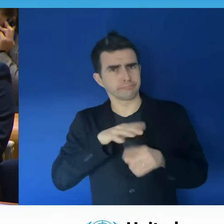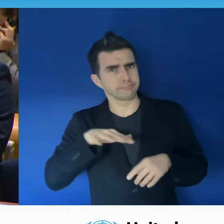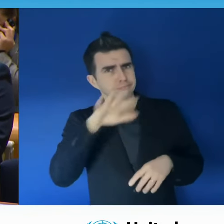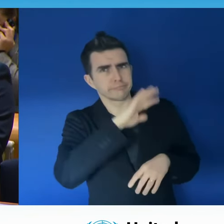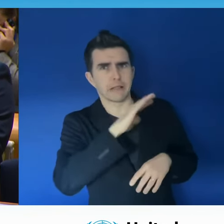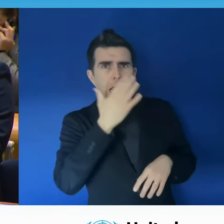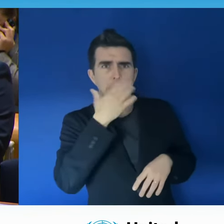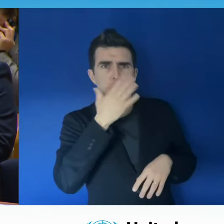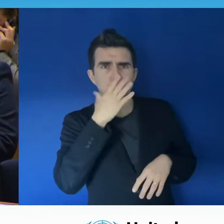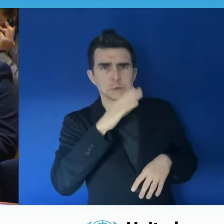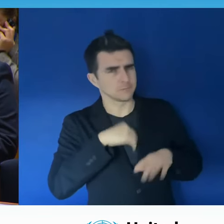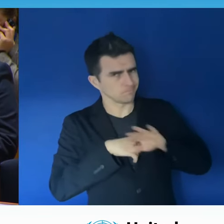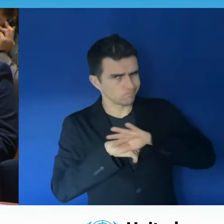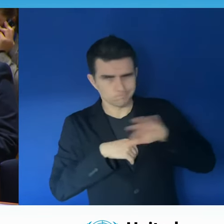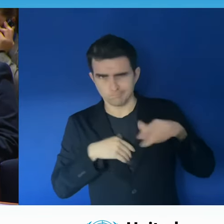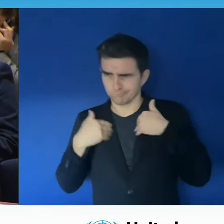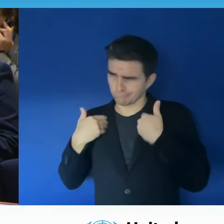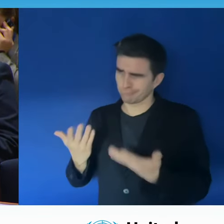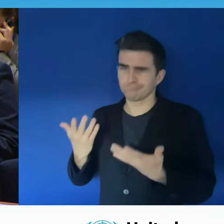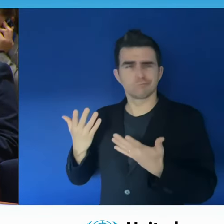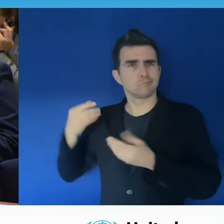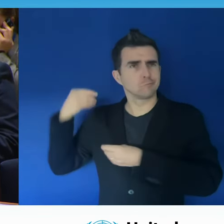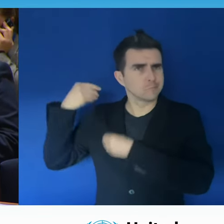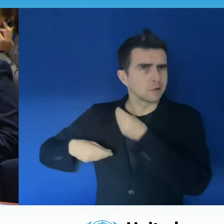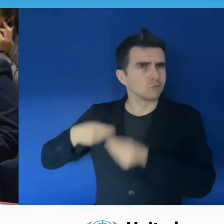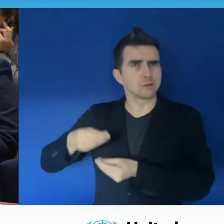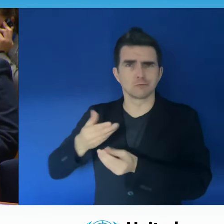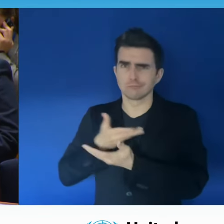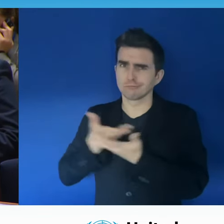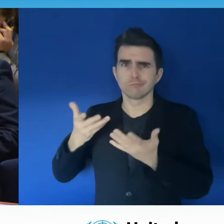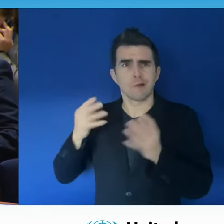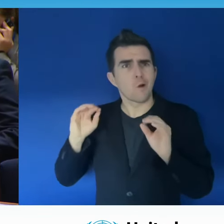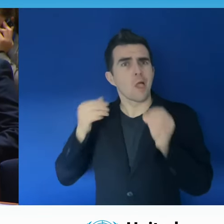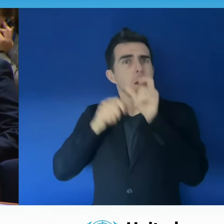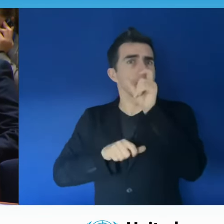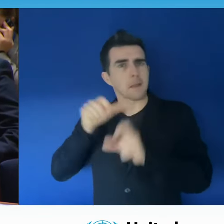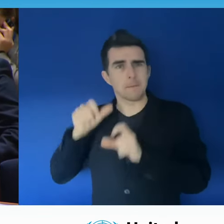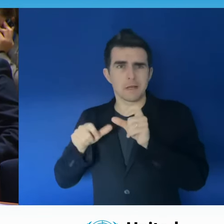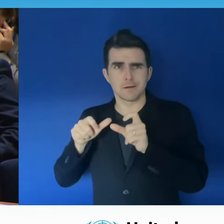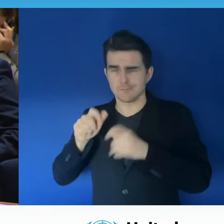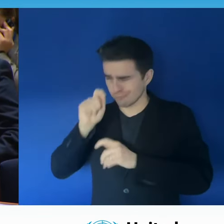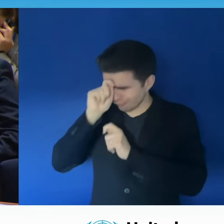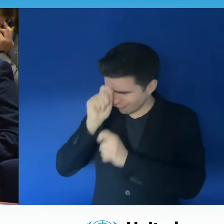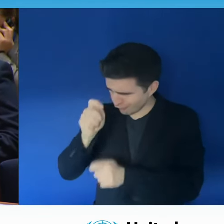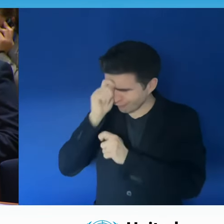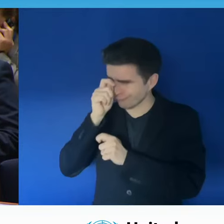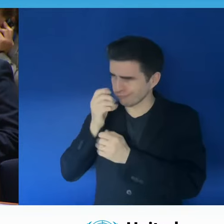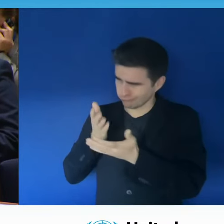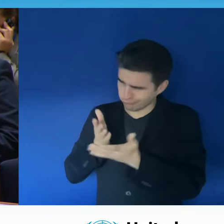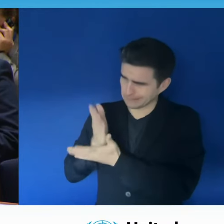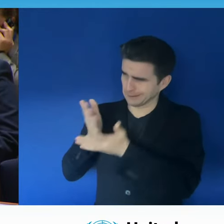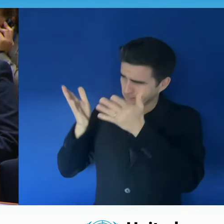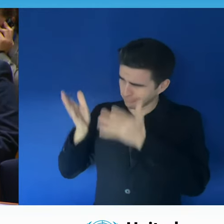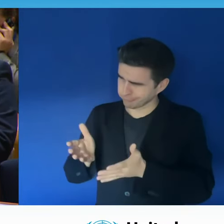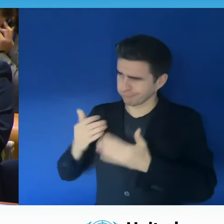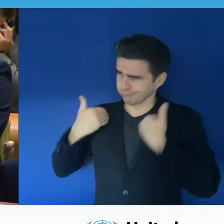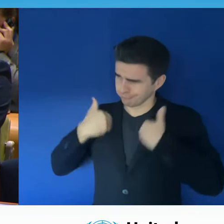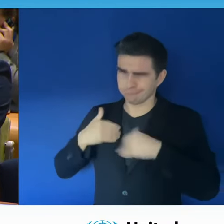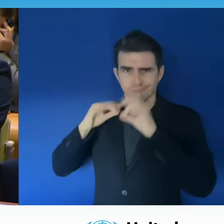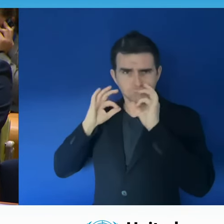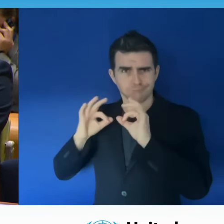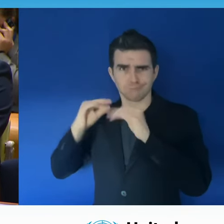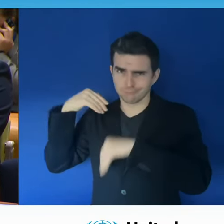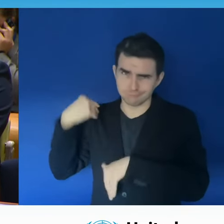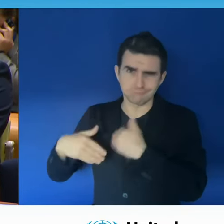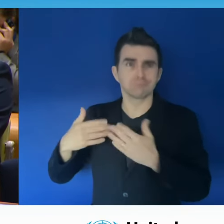couple of years ago, making sure that all of the public policies that are formulated by the Ministry